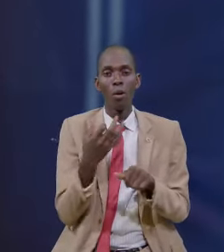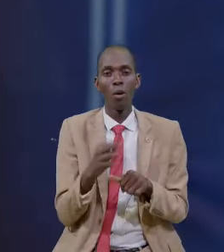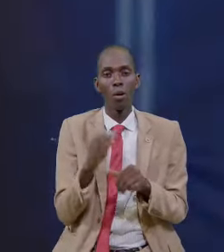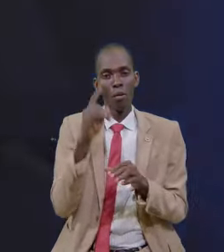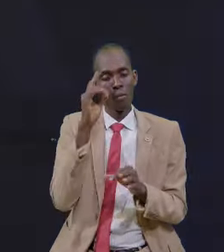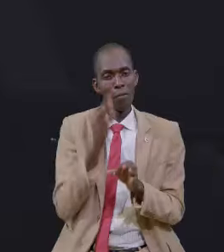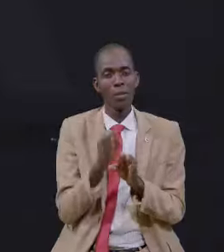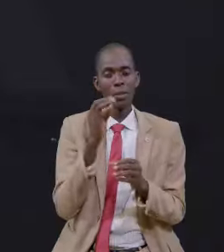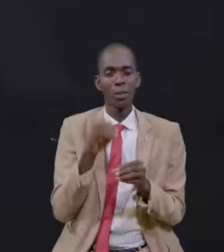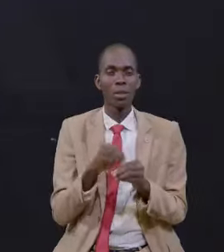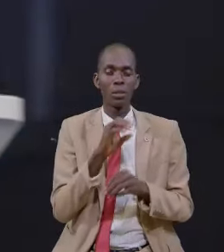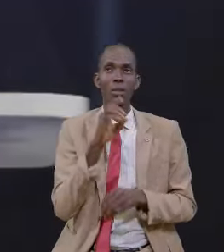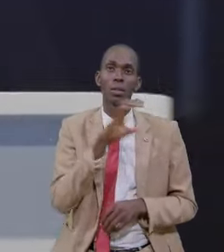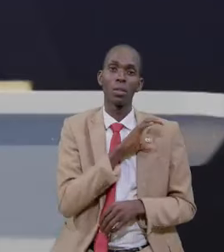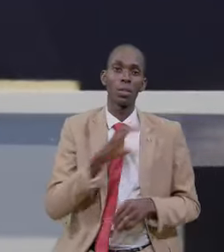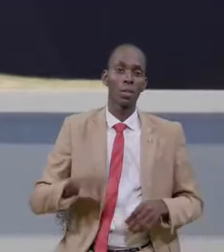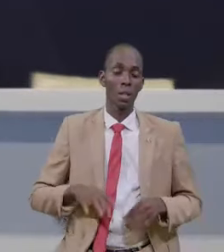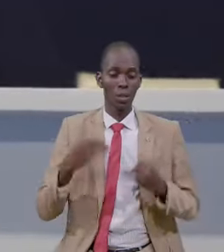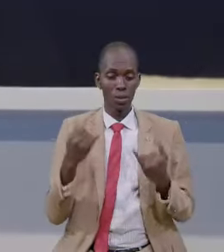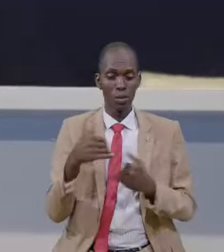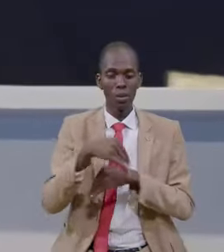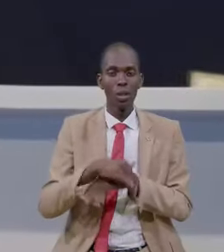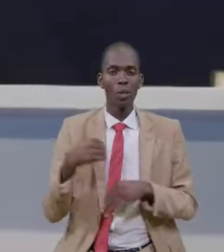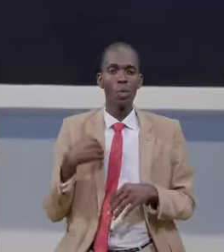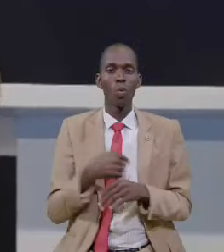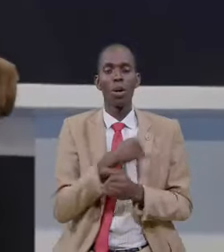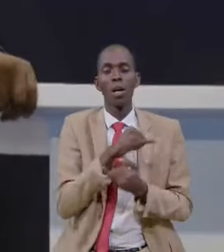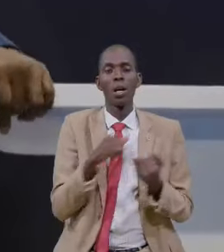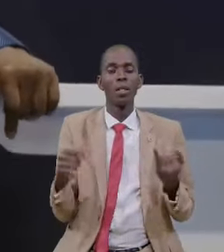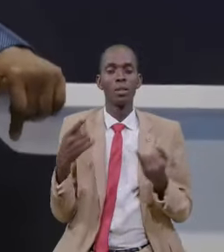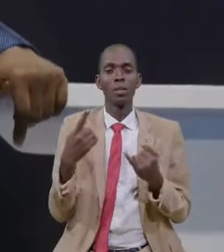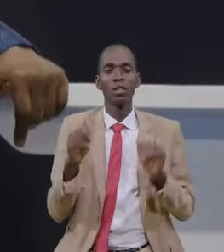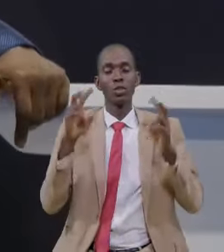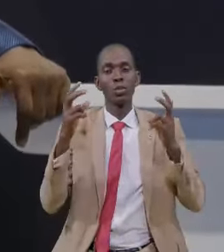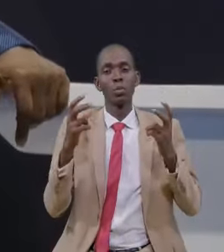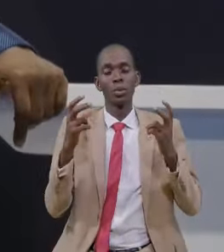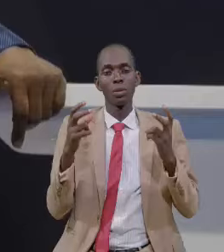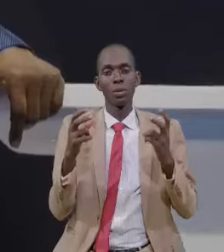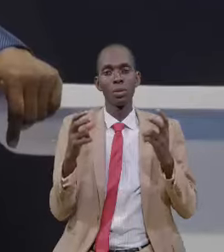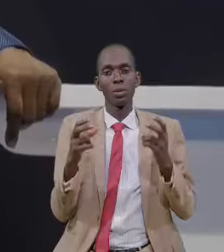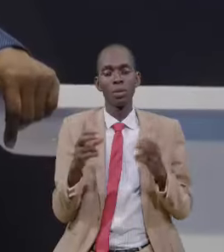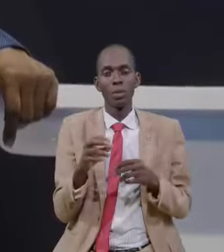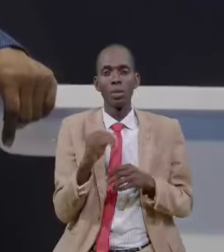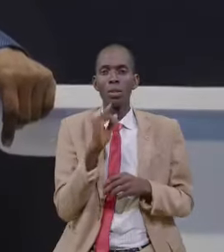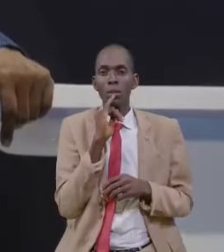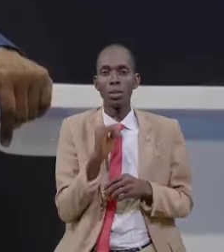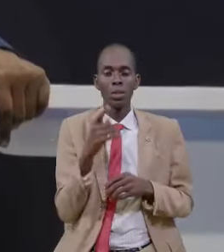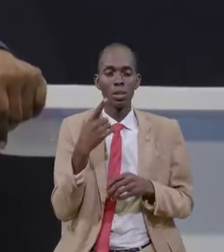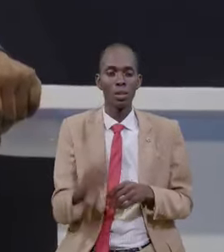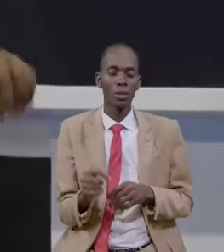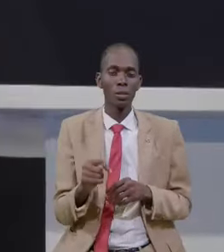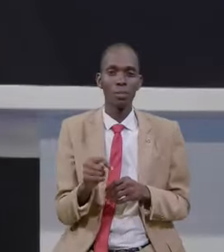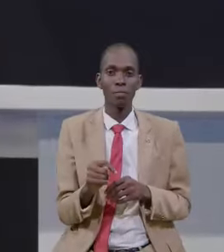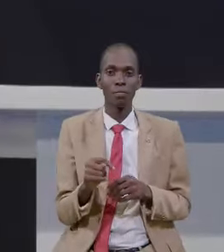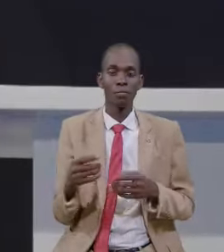And tonight we end with the message, the free, fresh, full